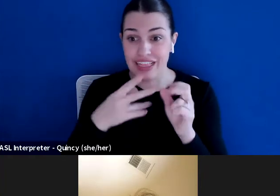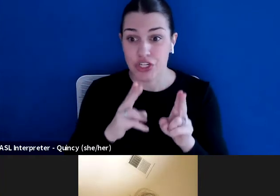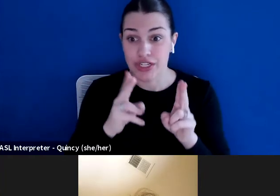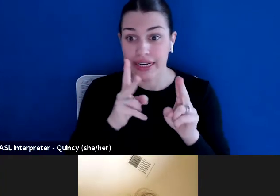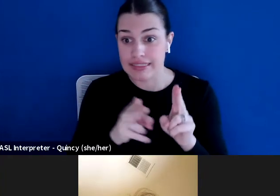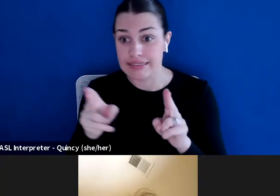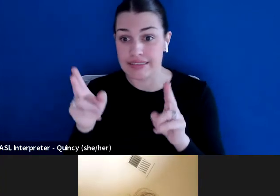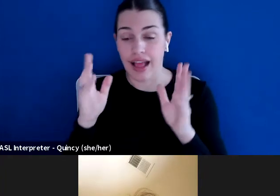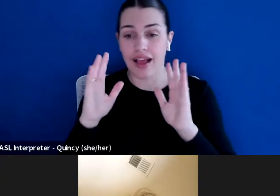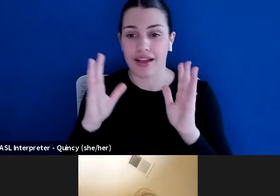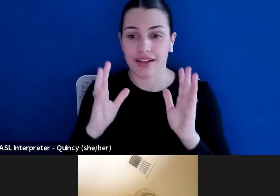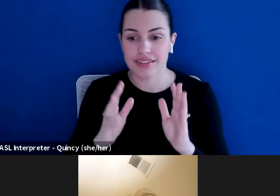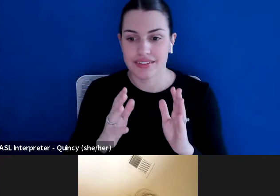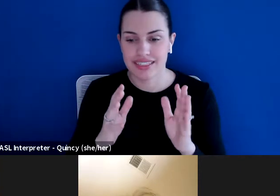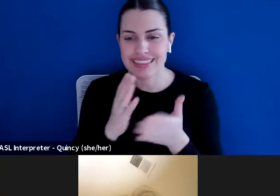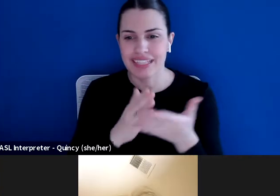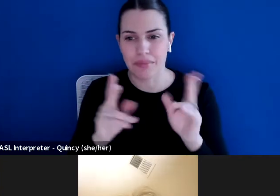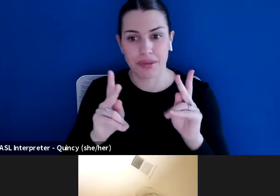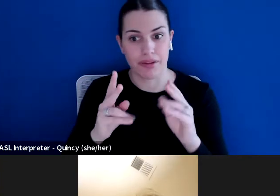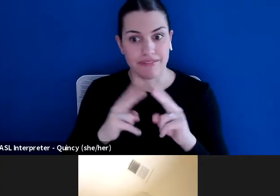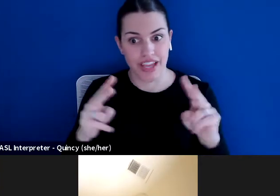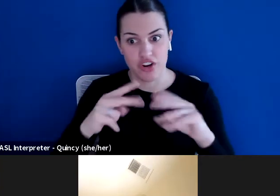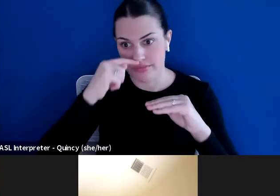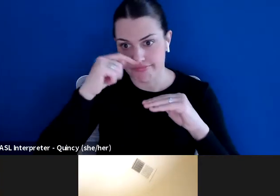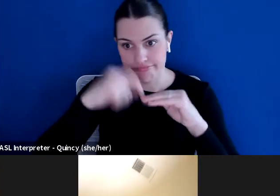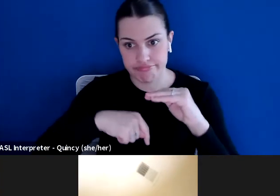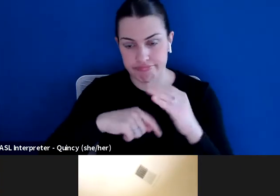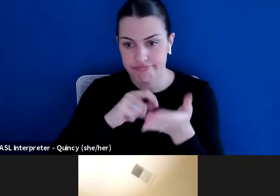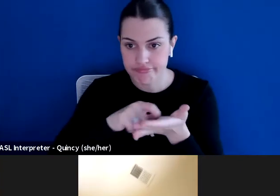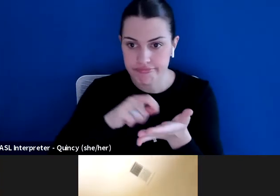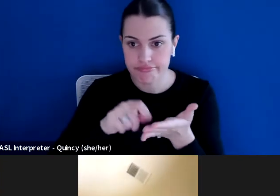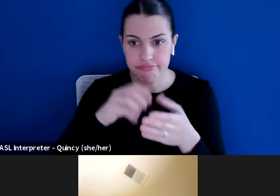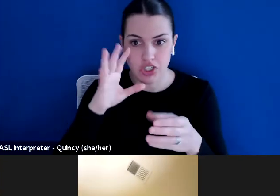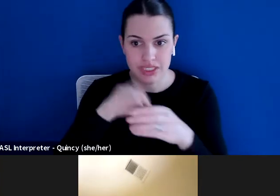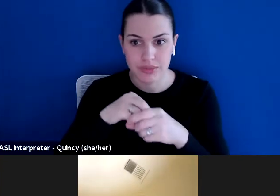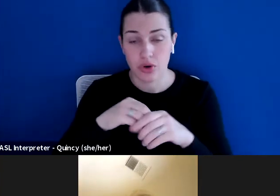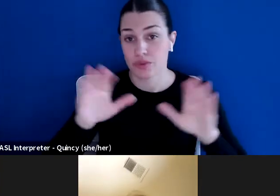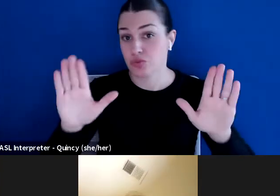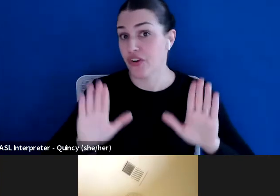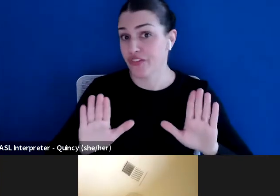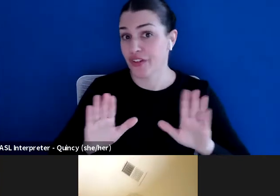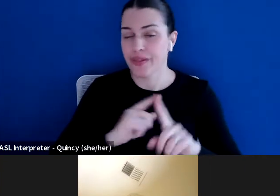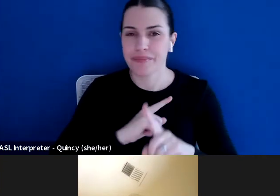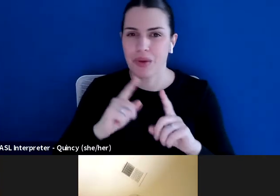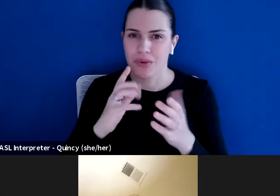at times, just because some people were very engaged and participatory, which is wonderful. So we wanted to make sure that